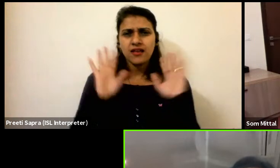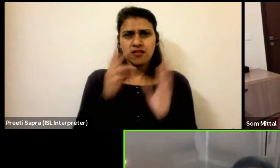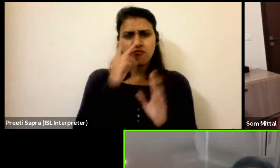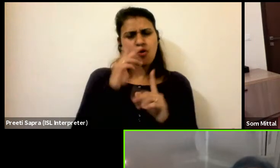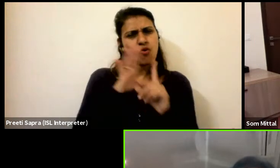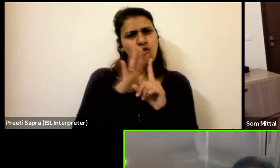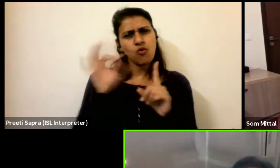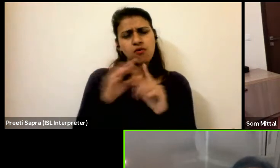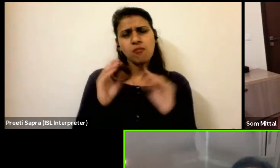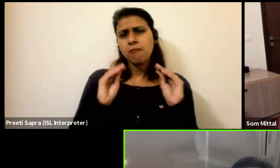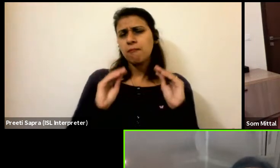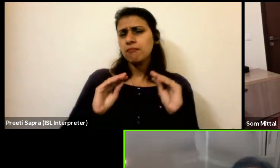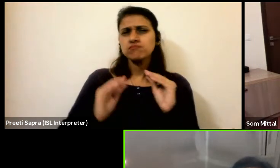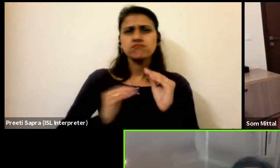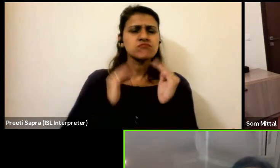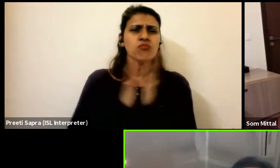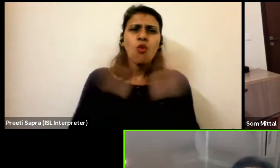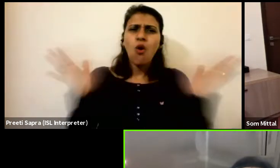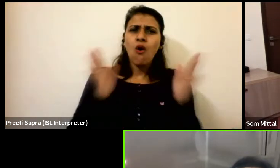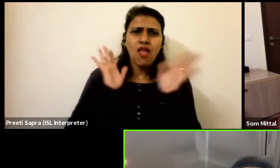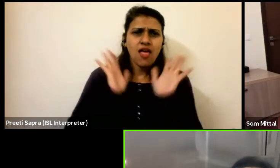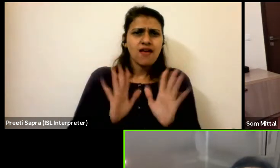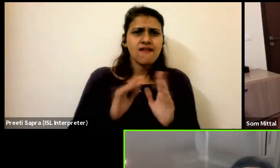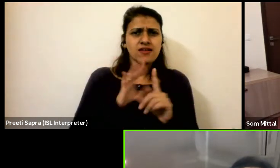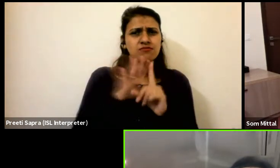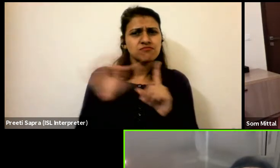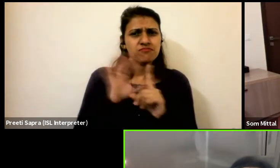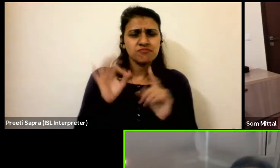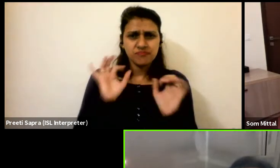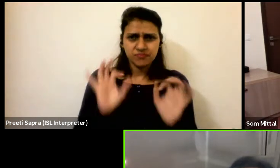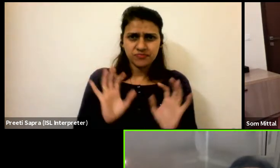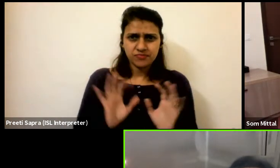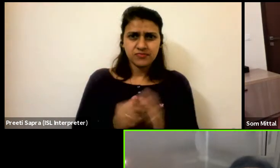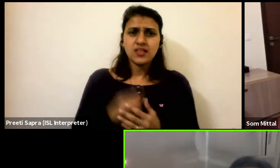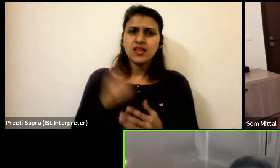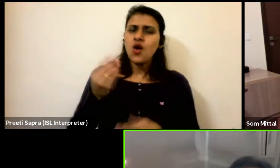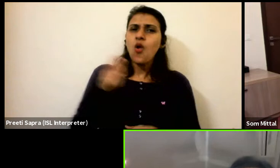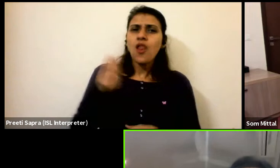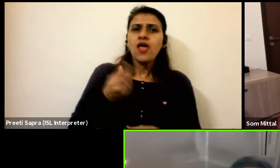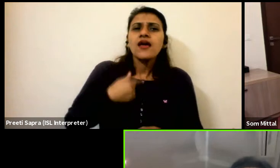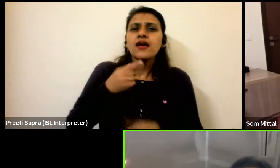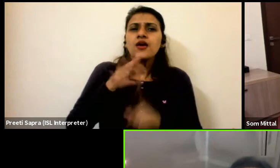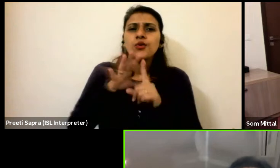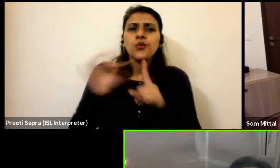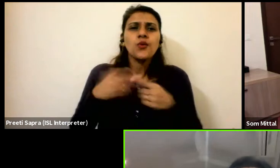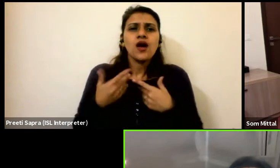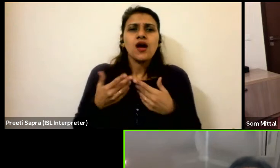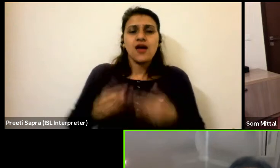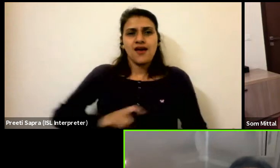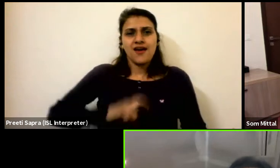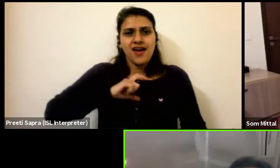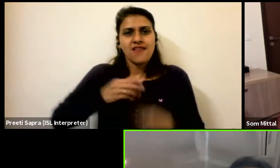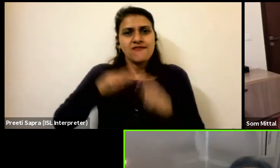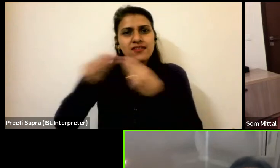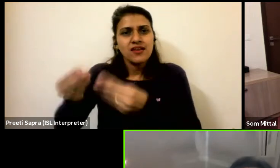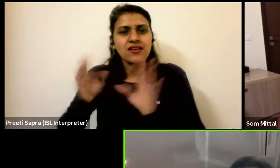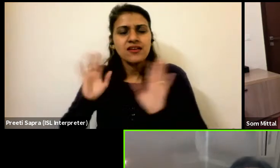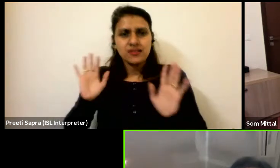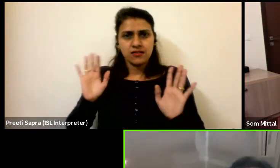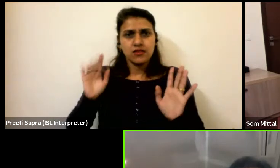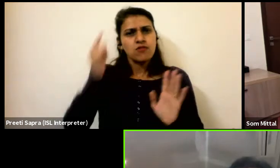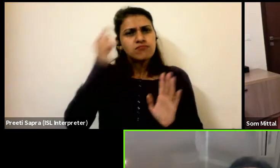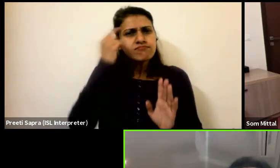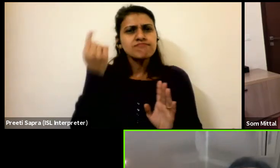more. One of the things that I think we really need to give them is confidence the ability to think,